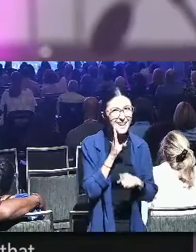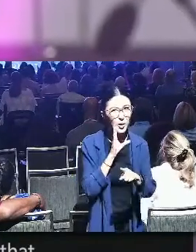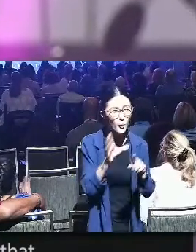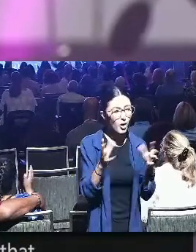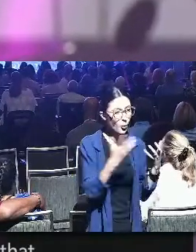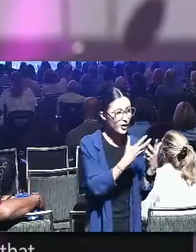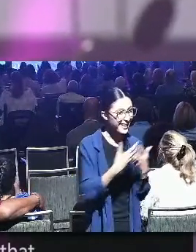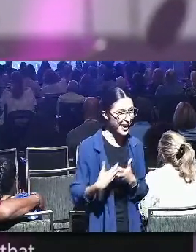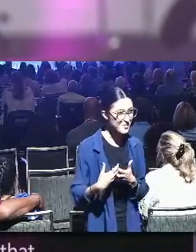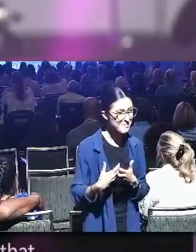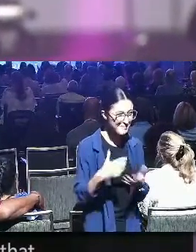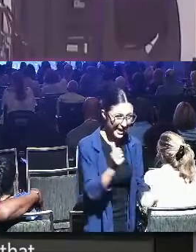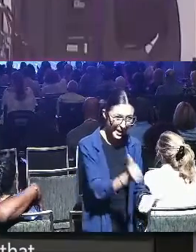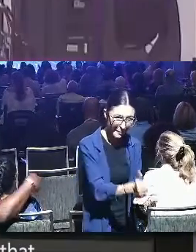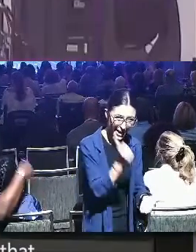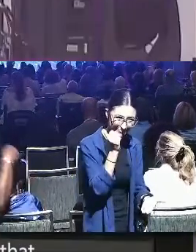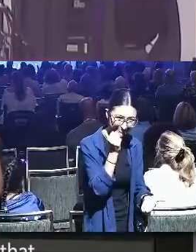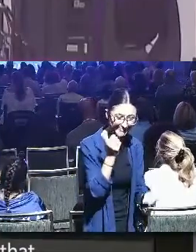you, guys.